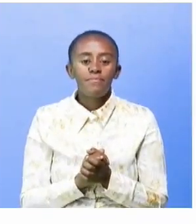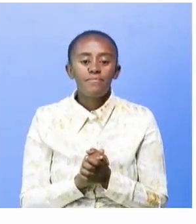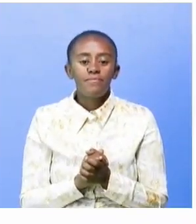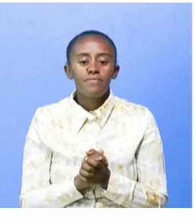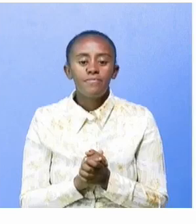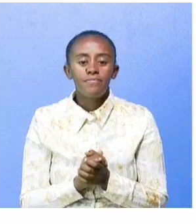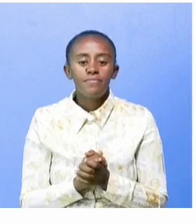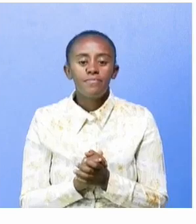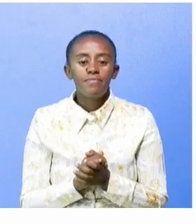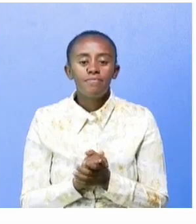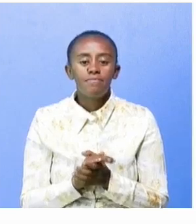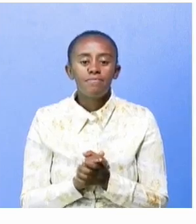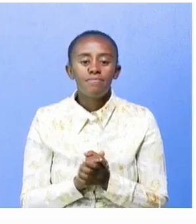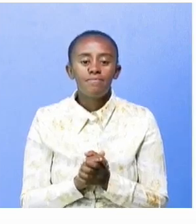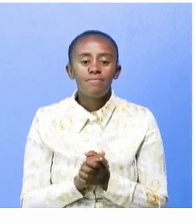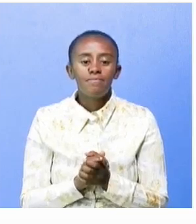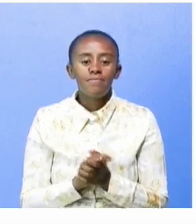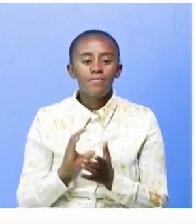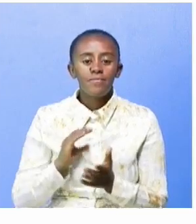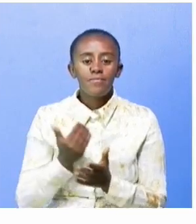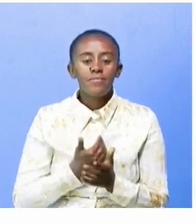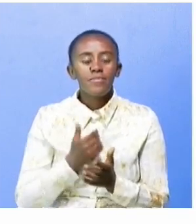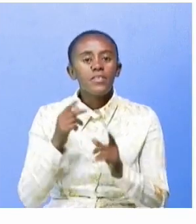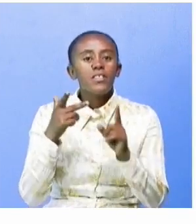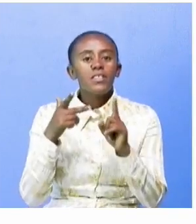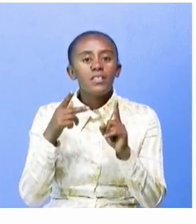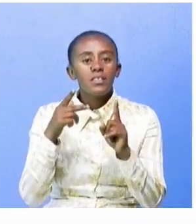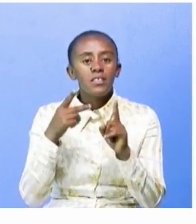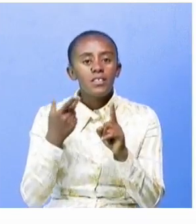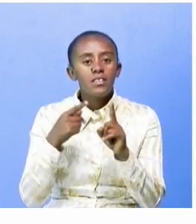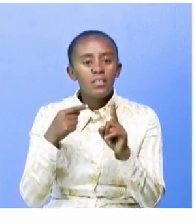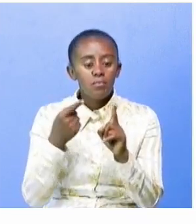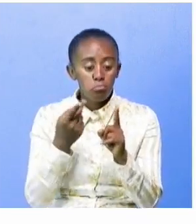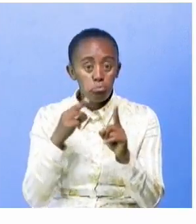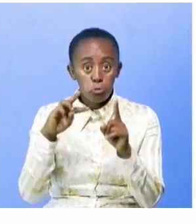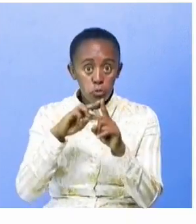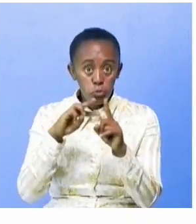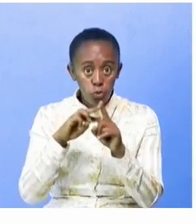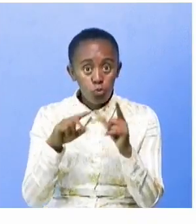one? What is our third word? Stimulate.